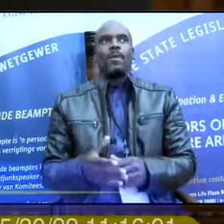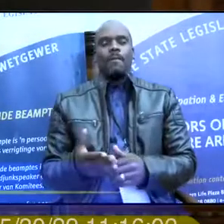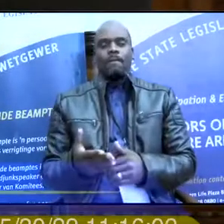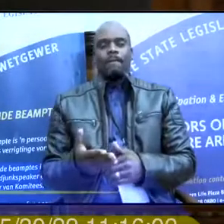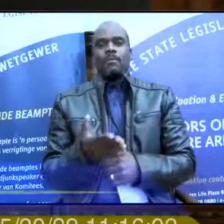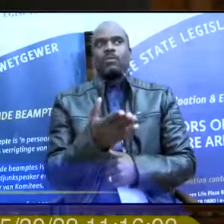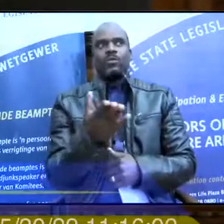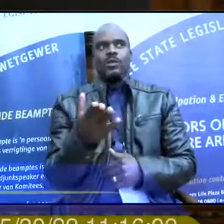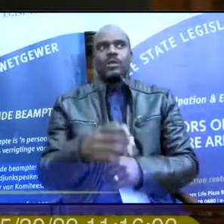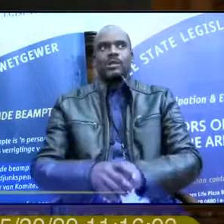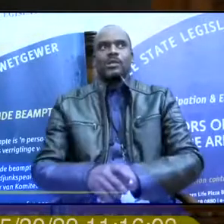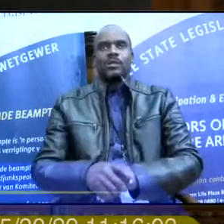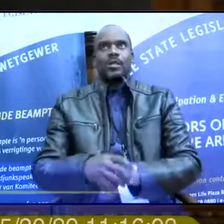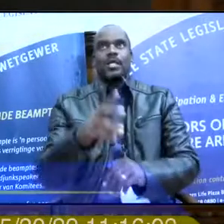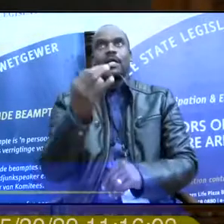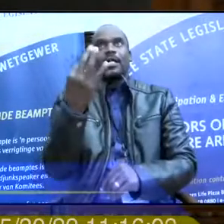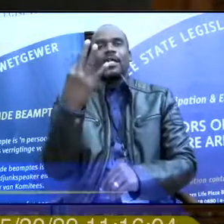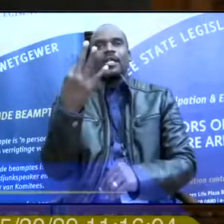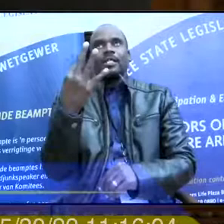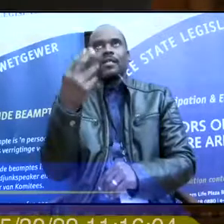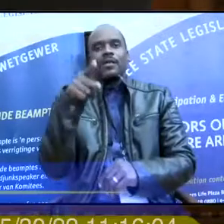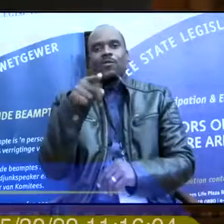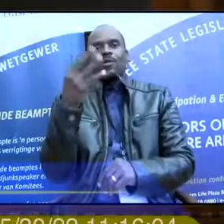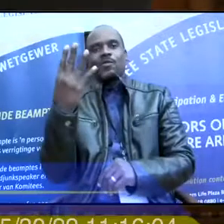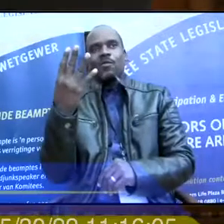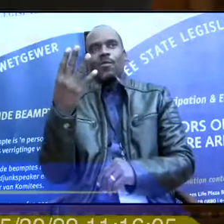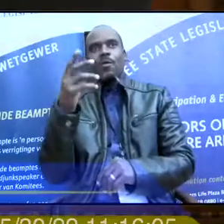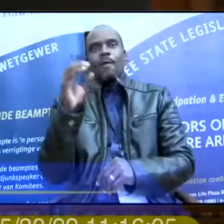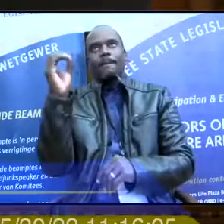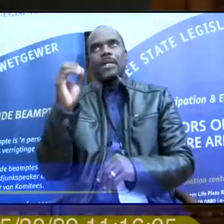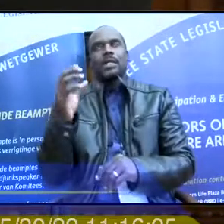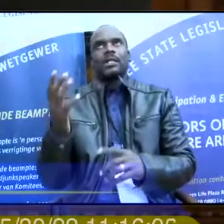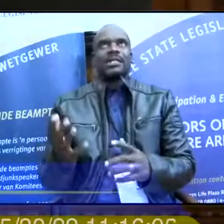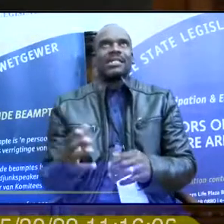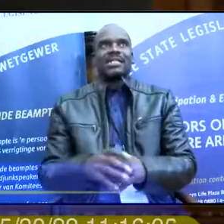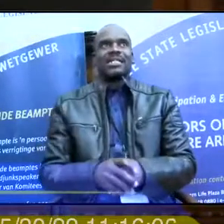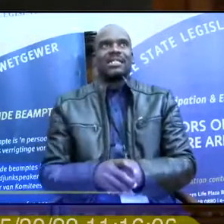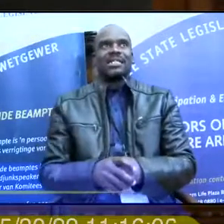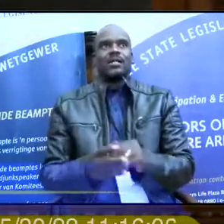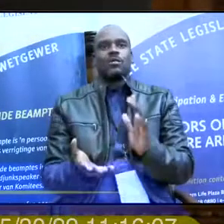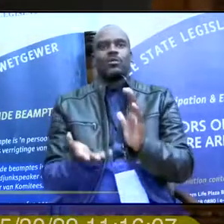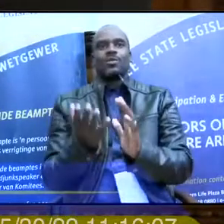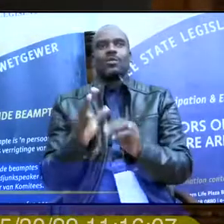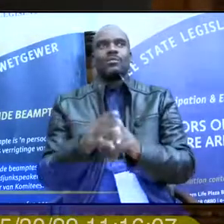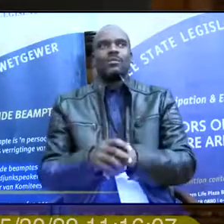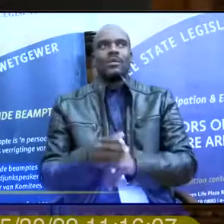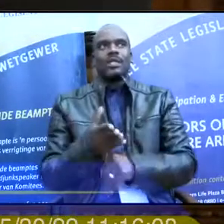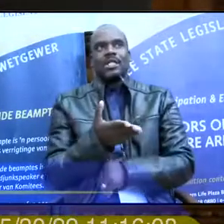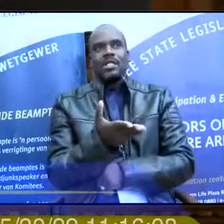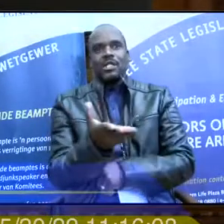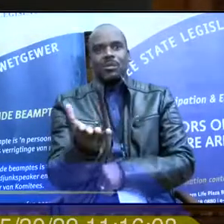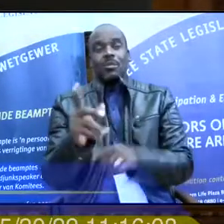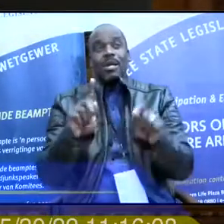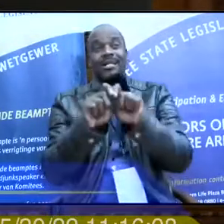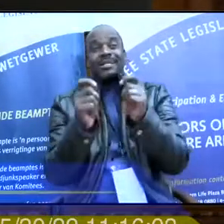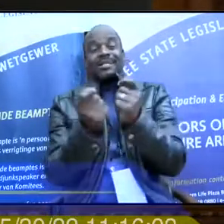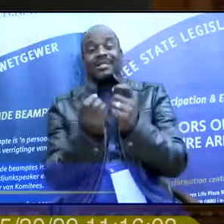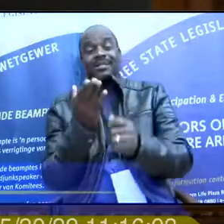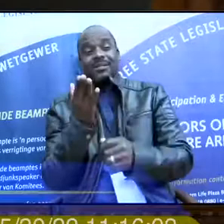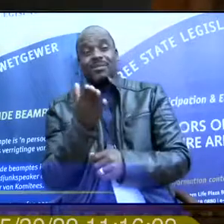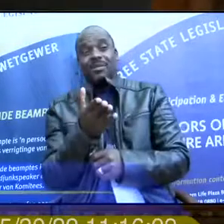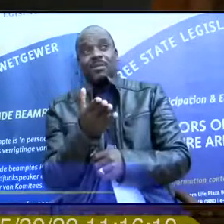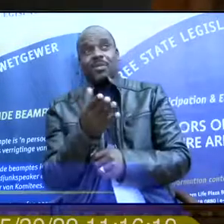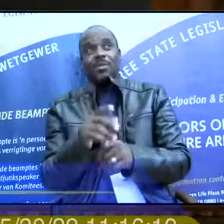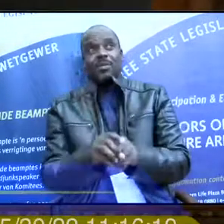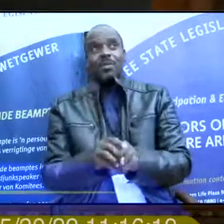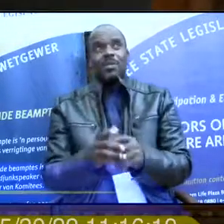2021. the economically active labor force was also decreasing by 17 percent between quarter